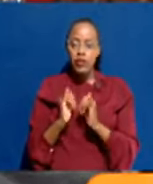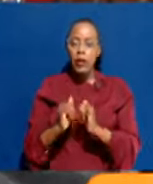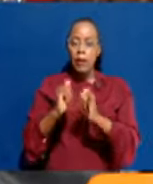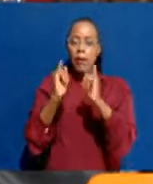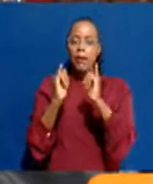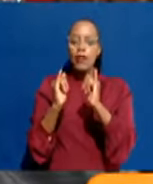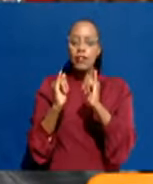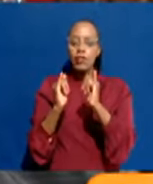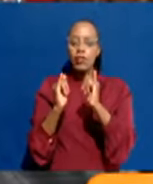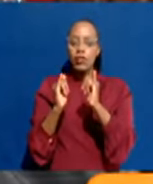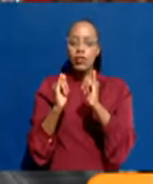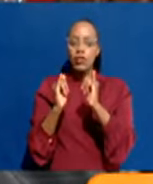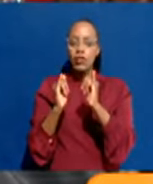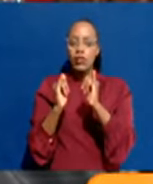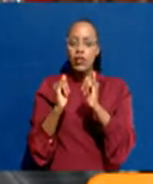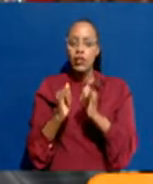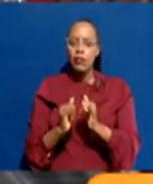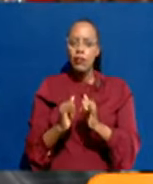implementation of the,